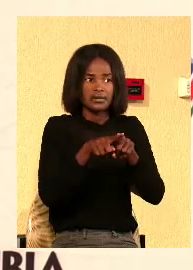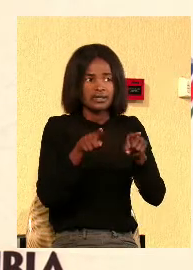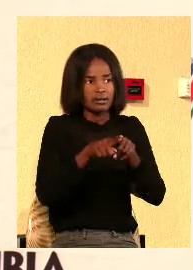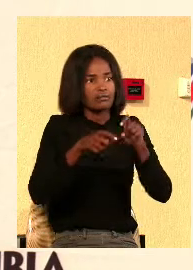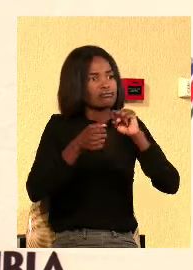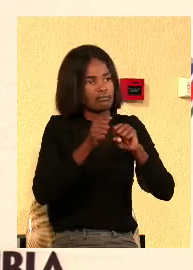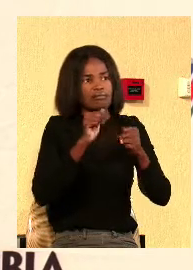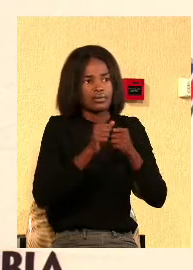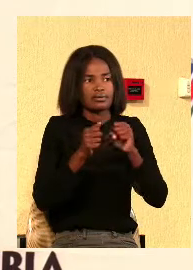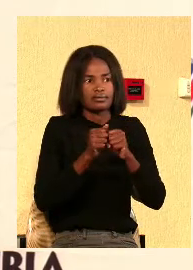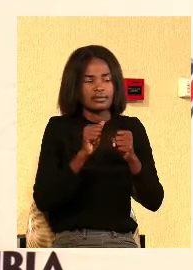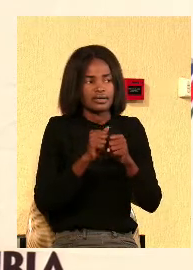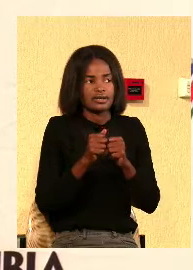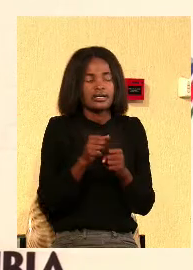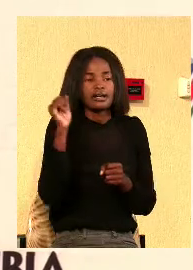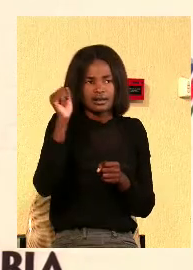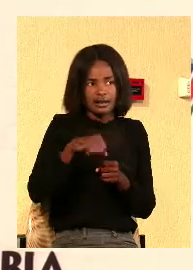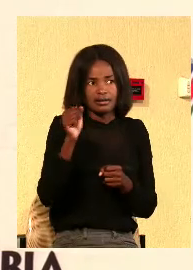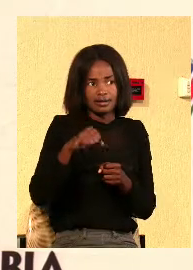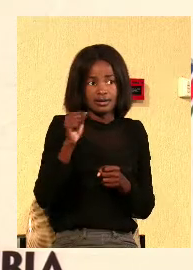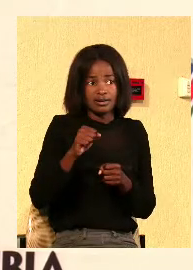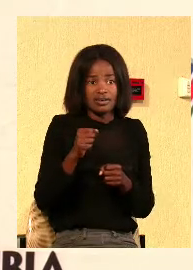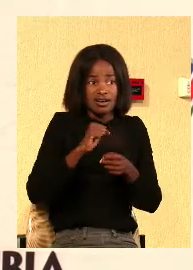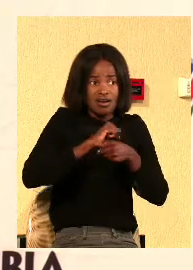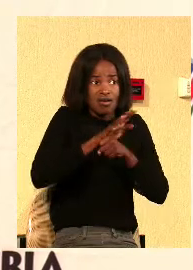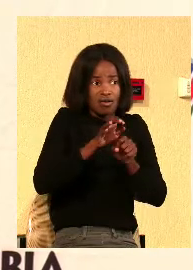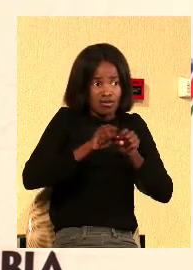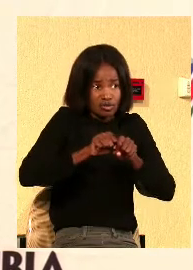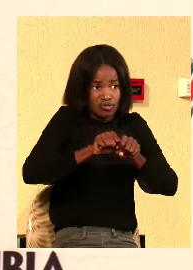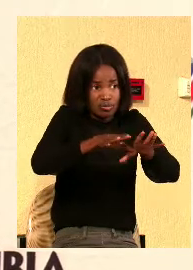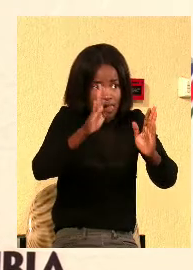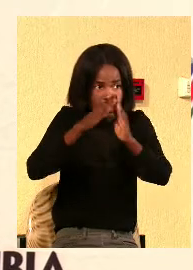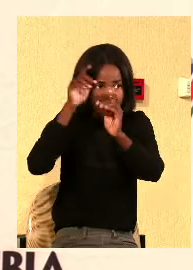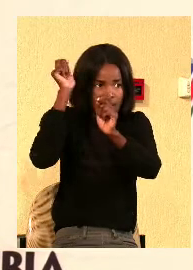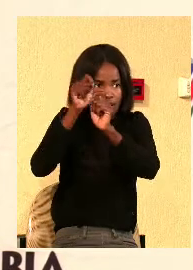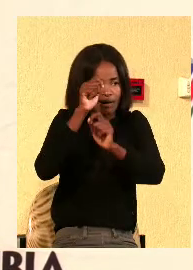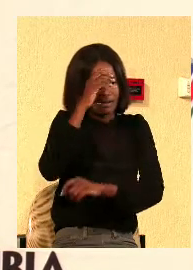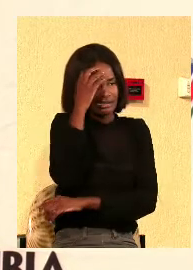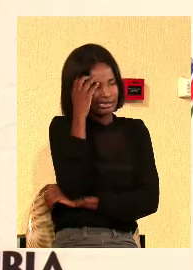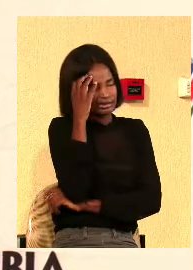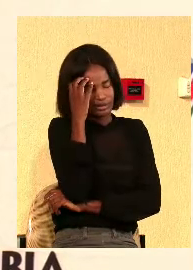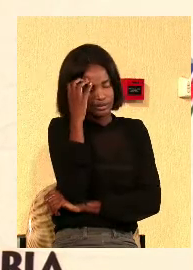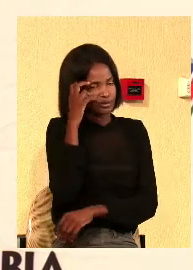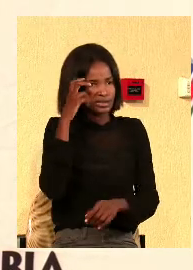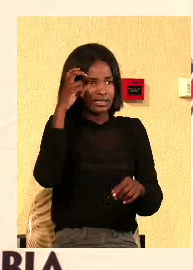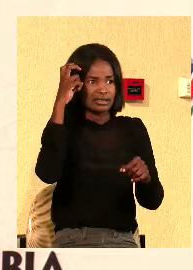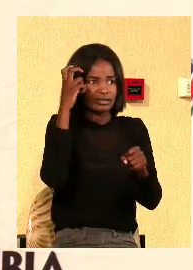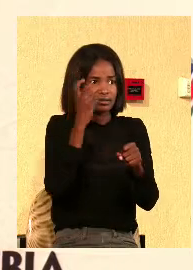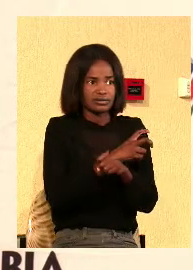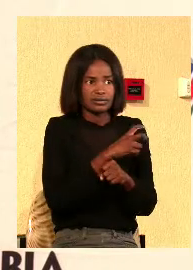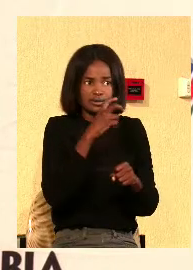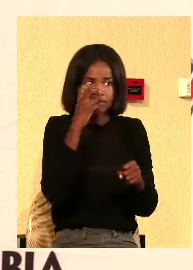problem. So obviously, we cannot rule this out, to say that if a COVID, which is spread